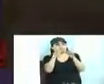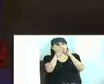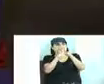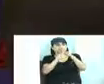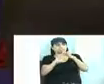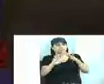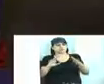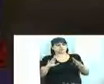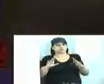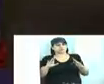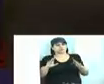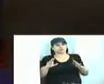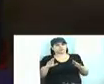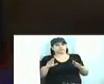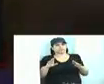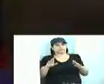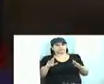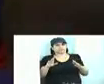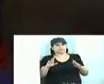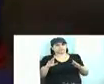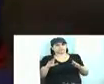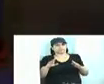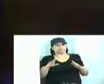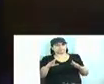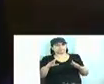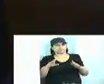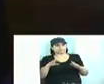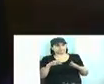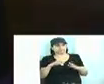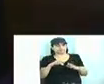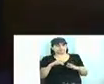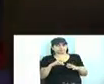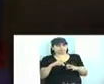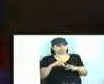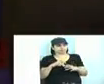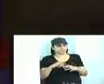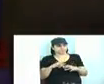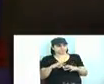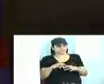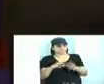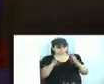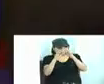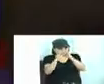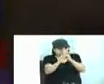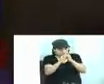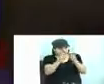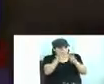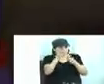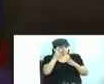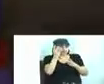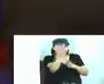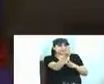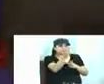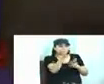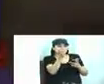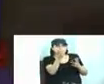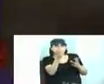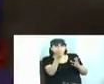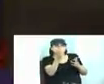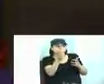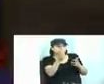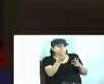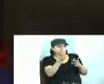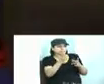move into the room. And so once we're all gathered in there, what has caught our attention and has thrown us off guard is that we're in this